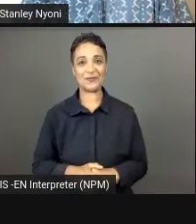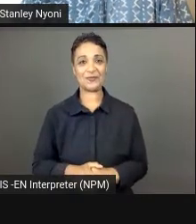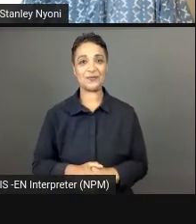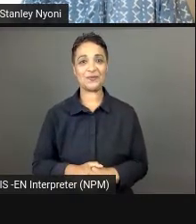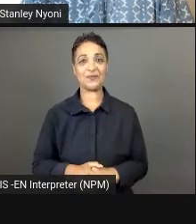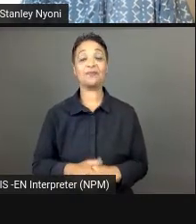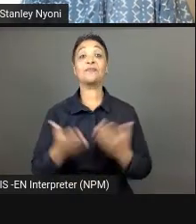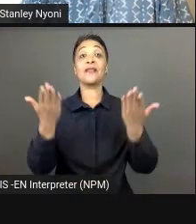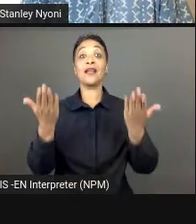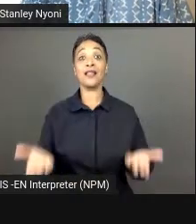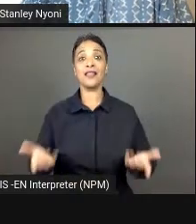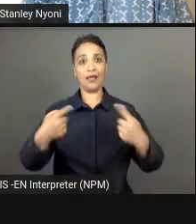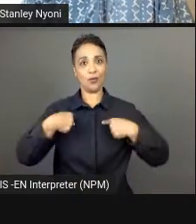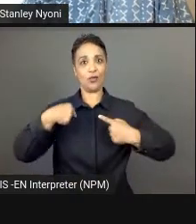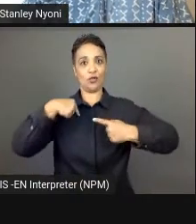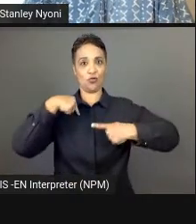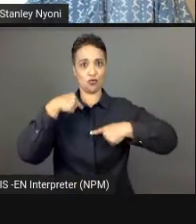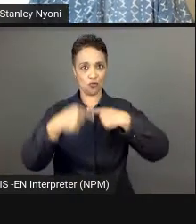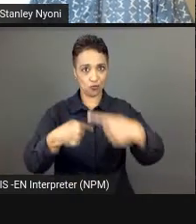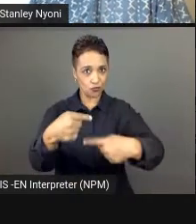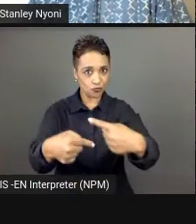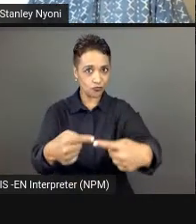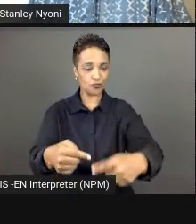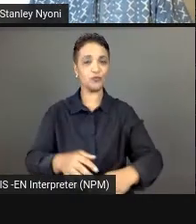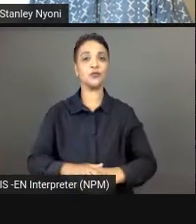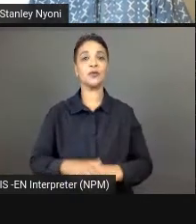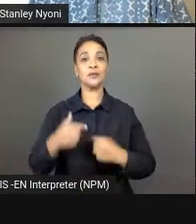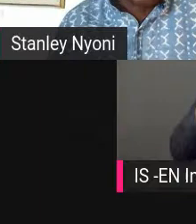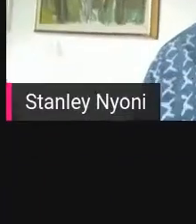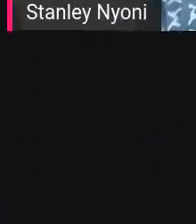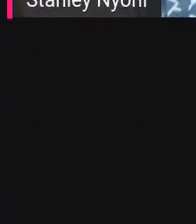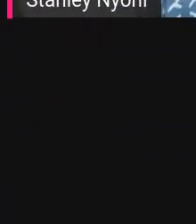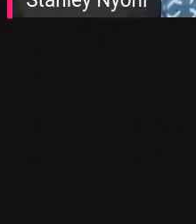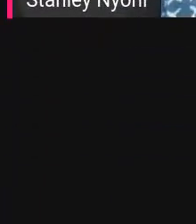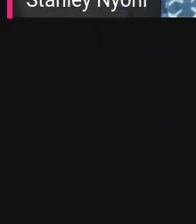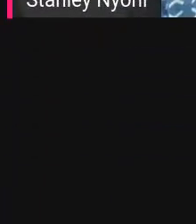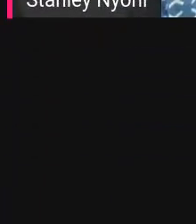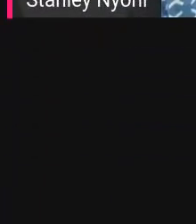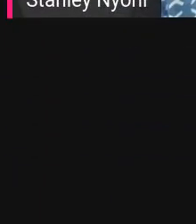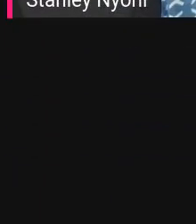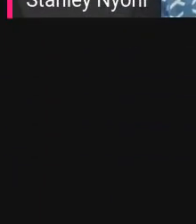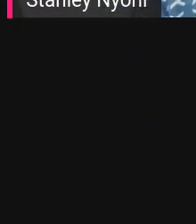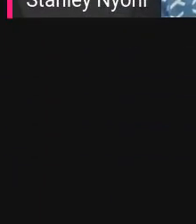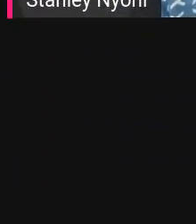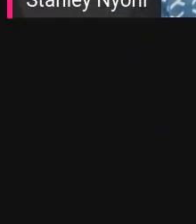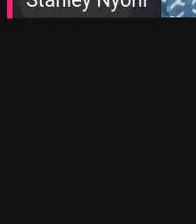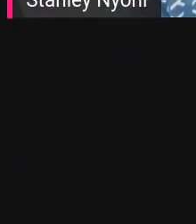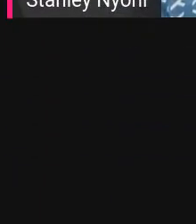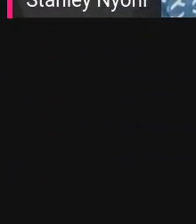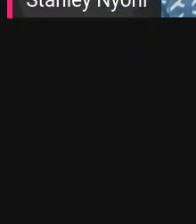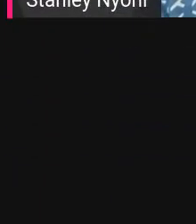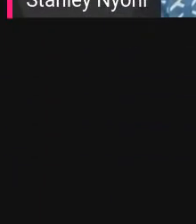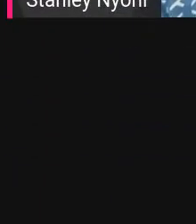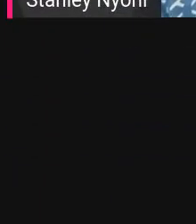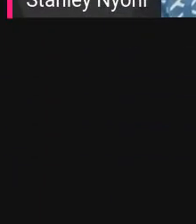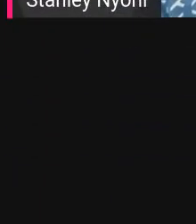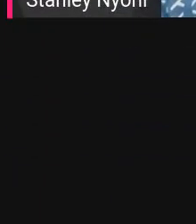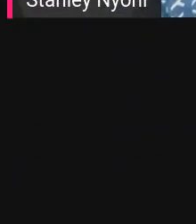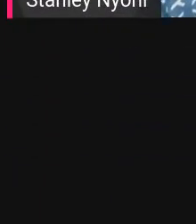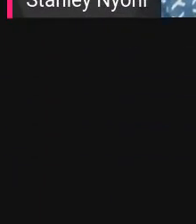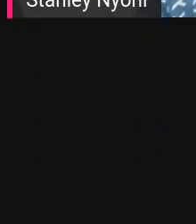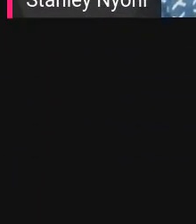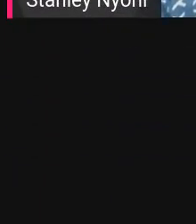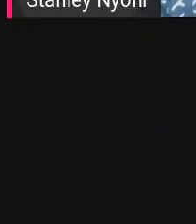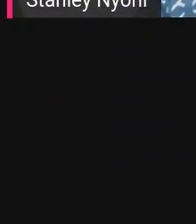as we move on, I will now like to bring Robert, who is the interim chair of the CHS Alliance